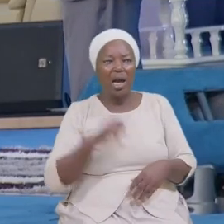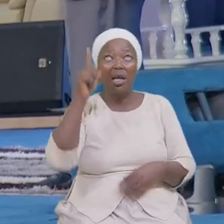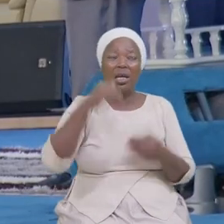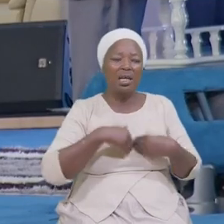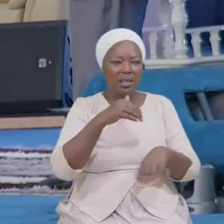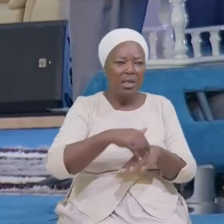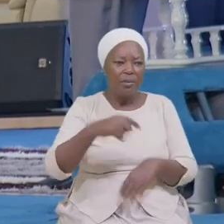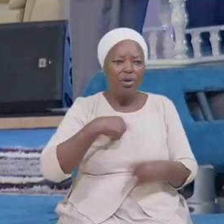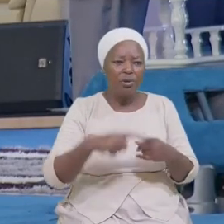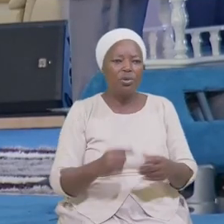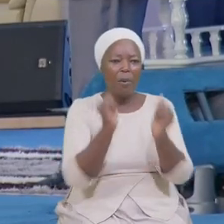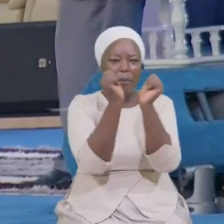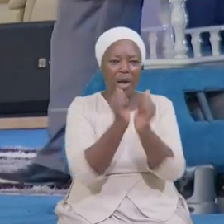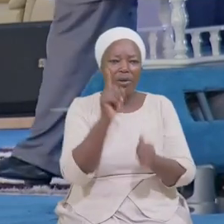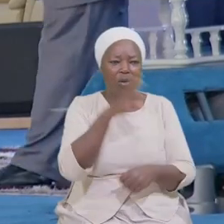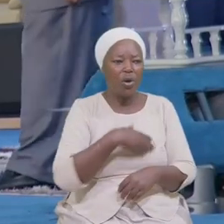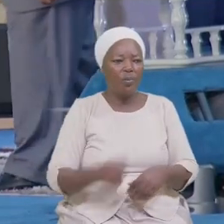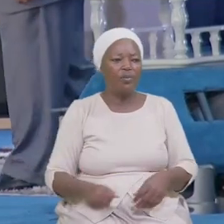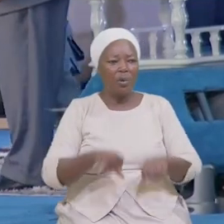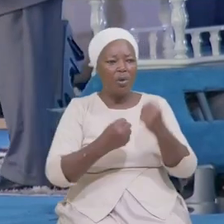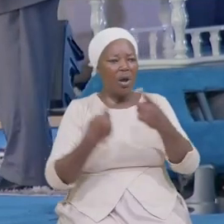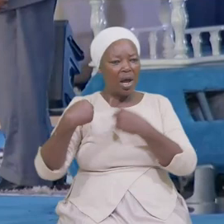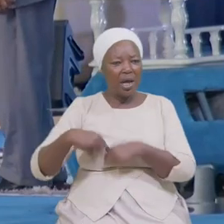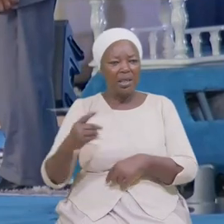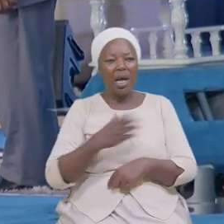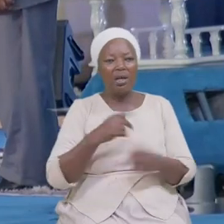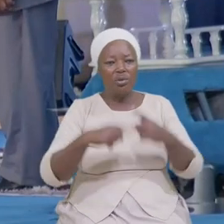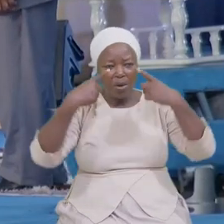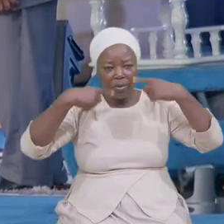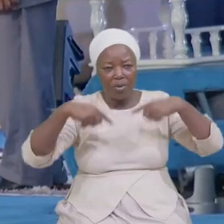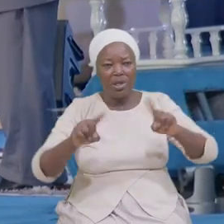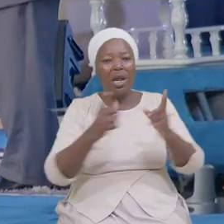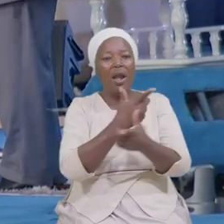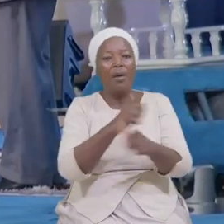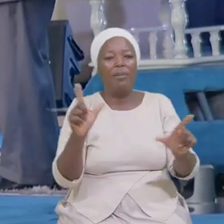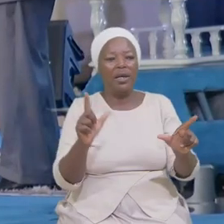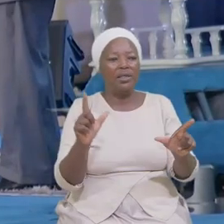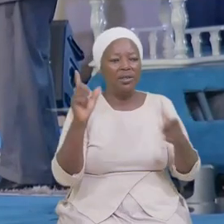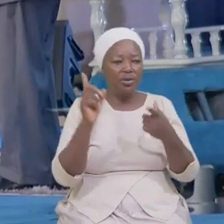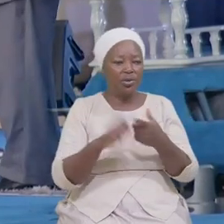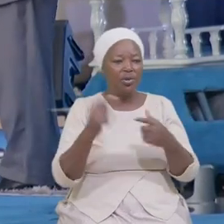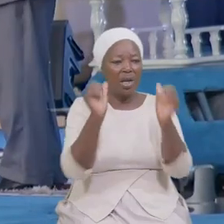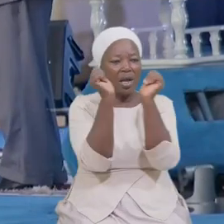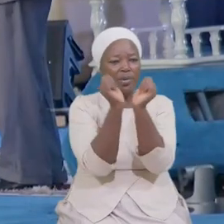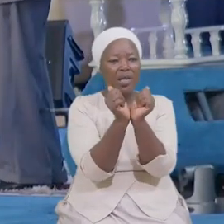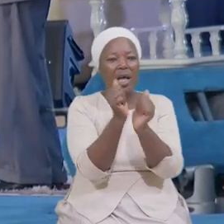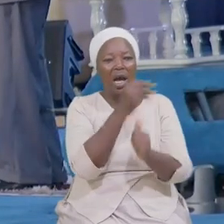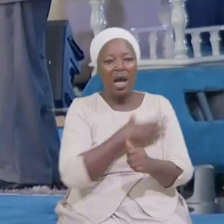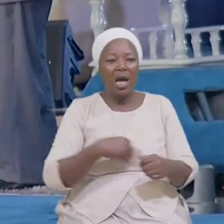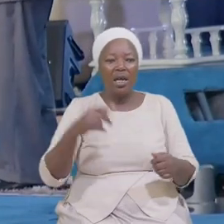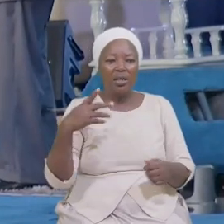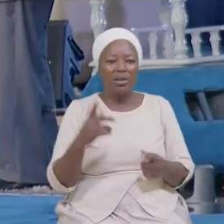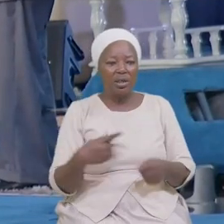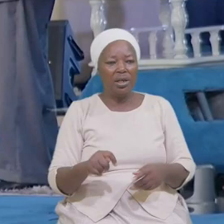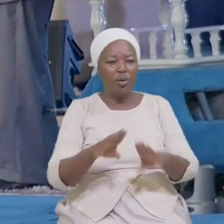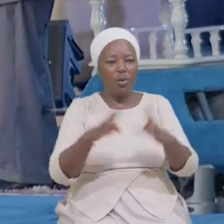bind up the brokenhearted, and to proclaim liberty to the captives, and the opening of